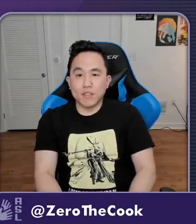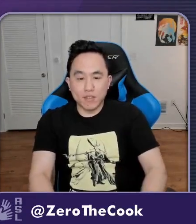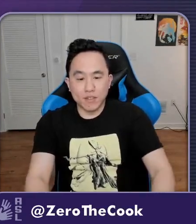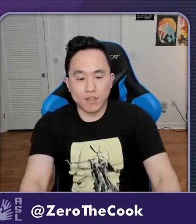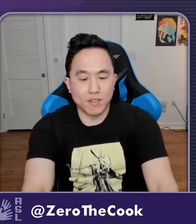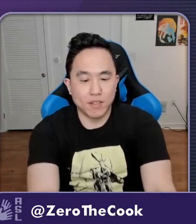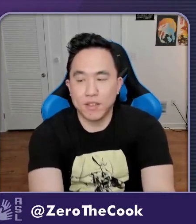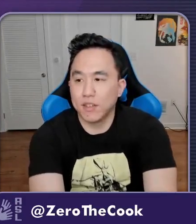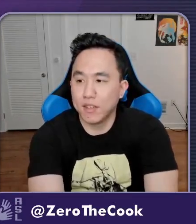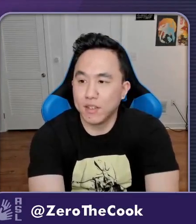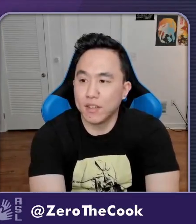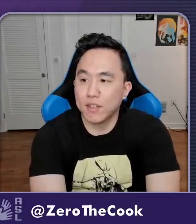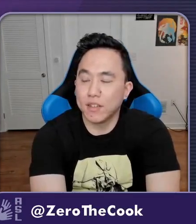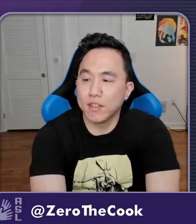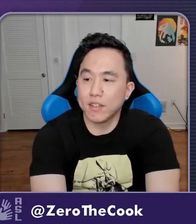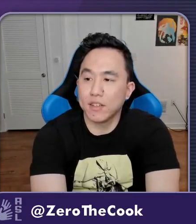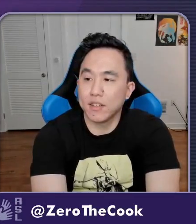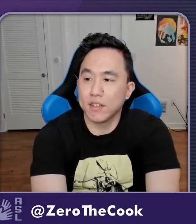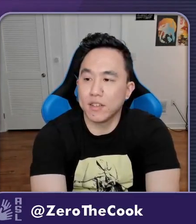Everybody gets one.